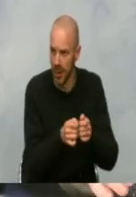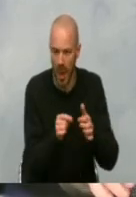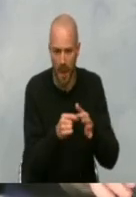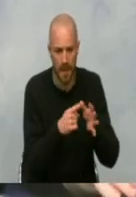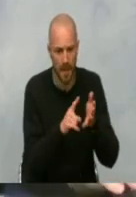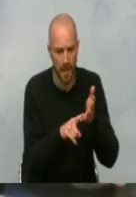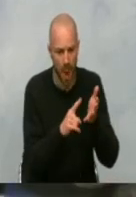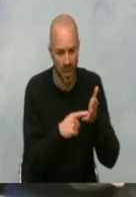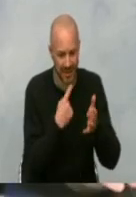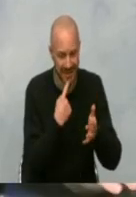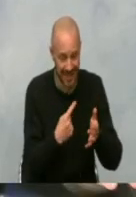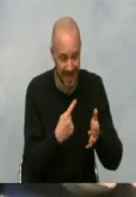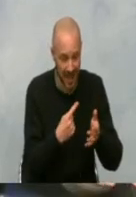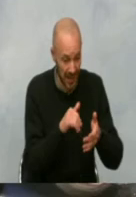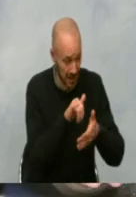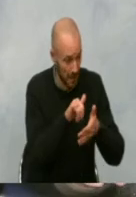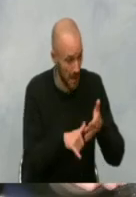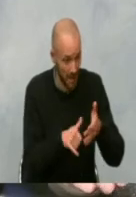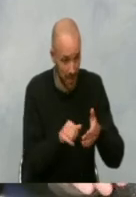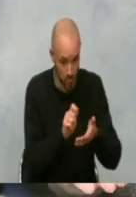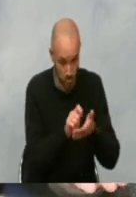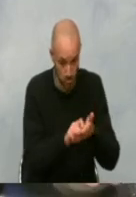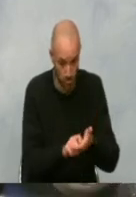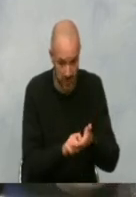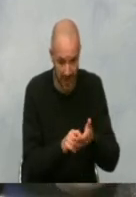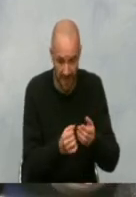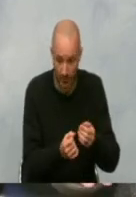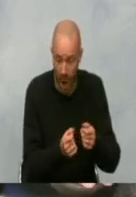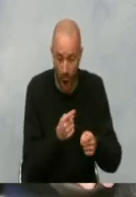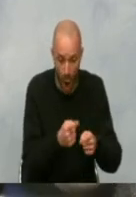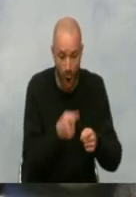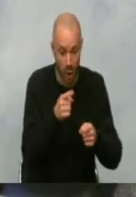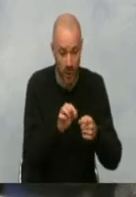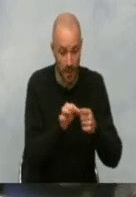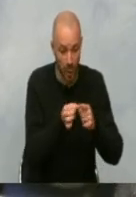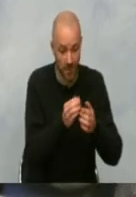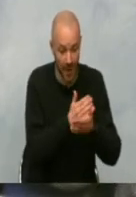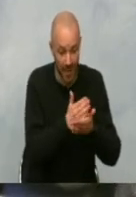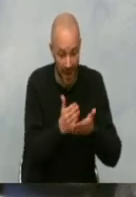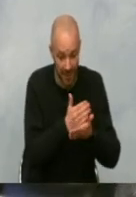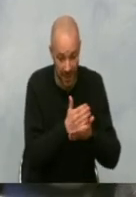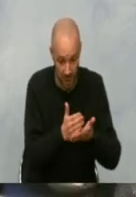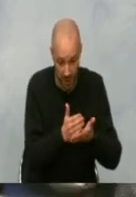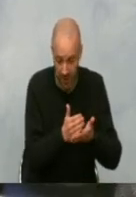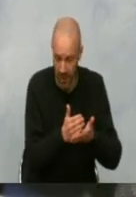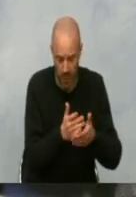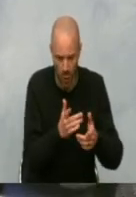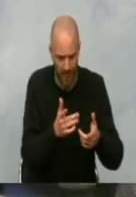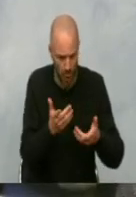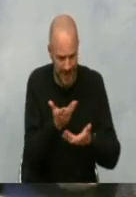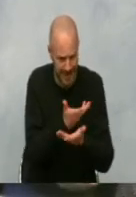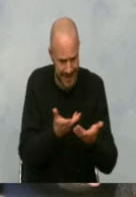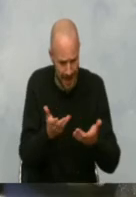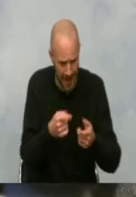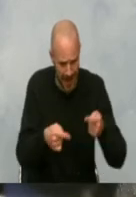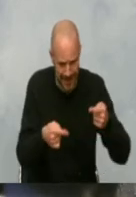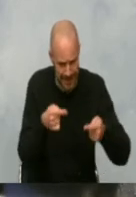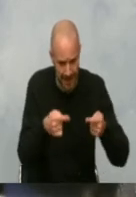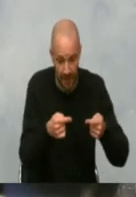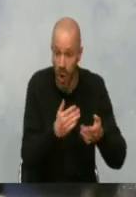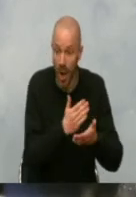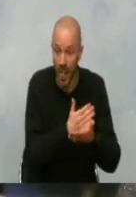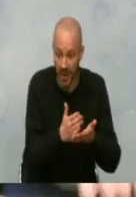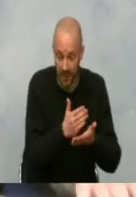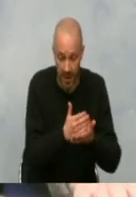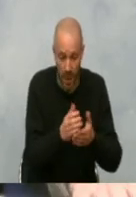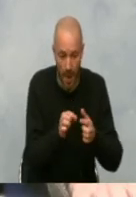noting, and if there are any urgent points for clarification, not for debate, but for clarification,